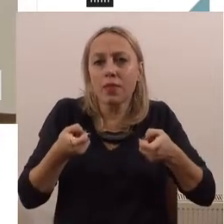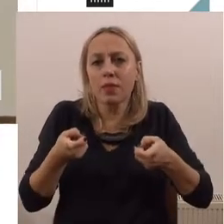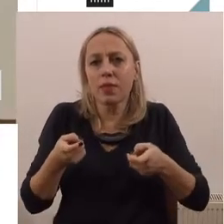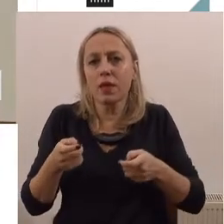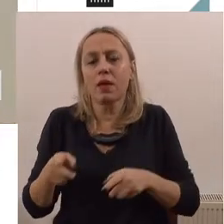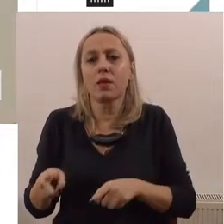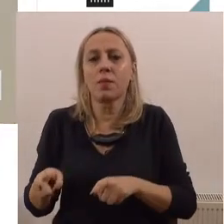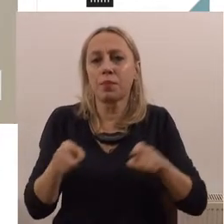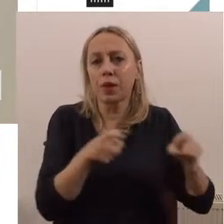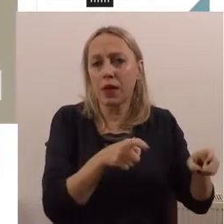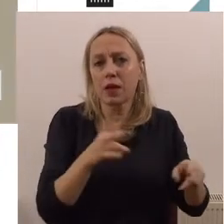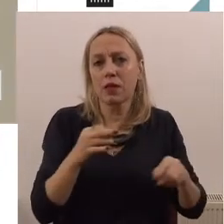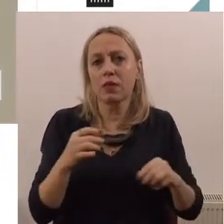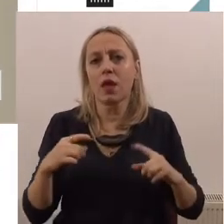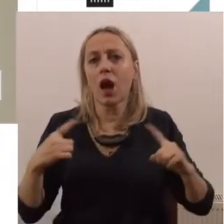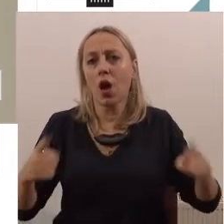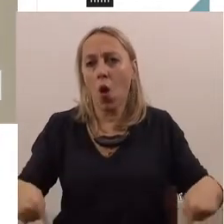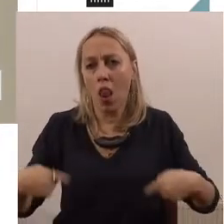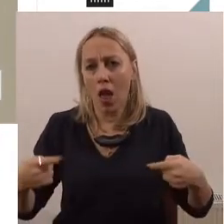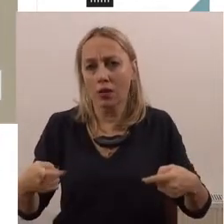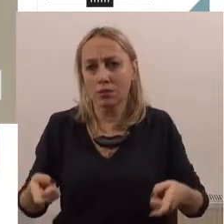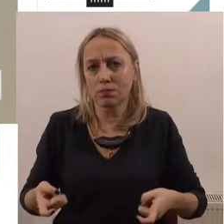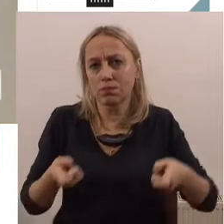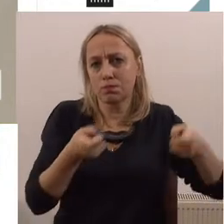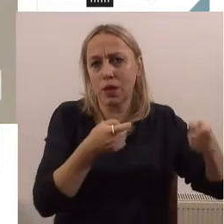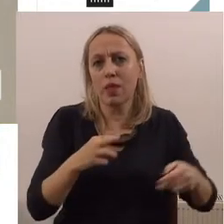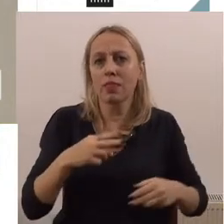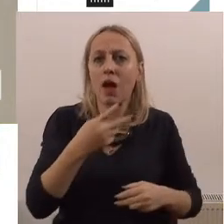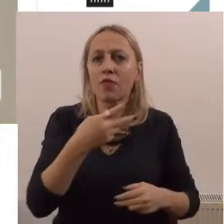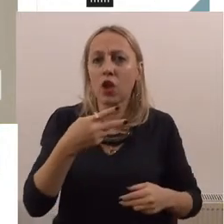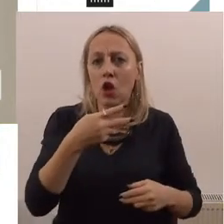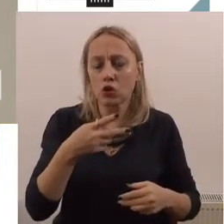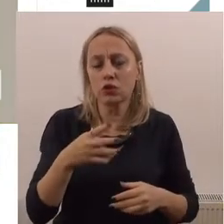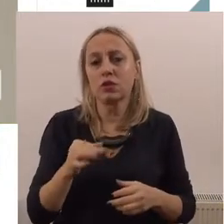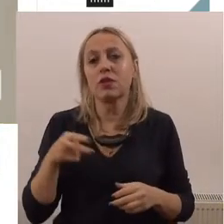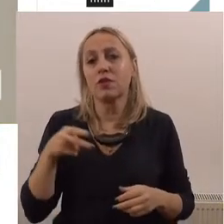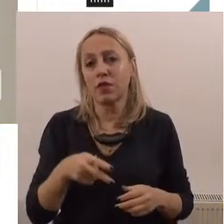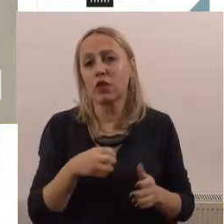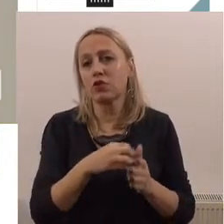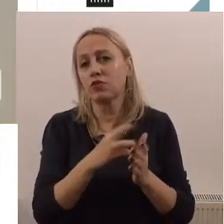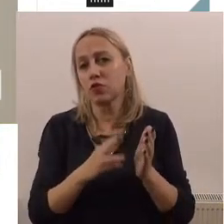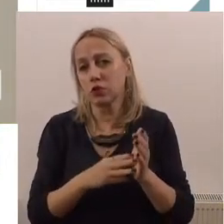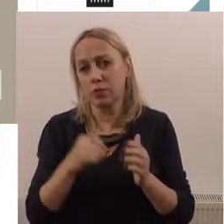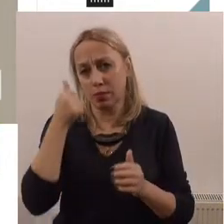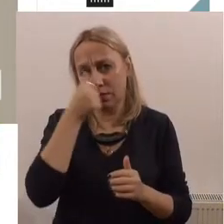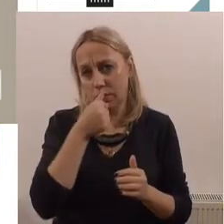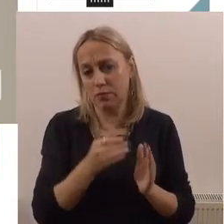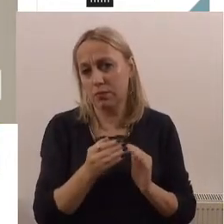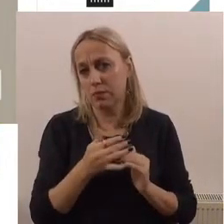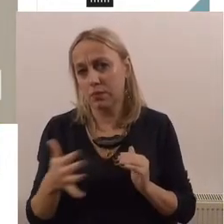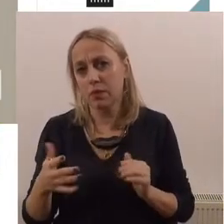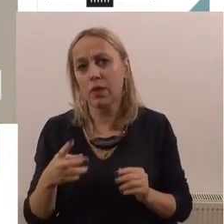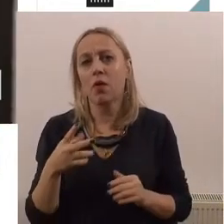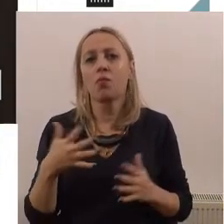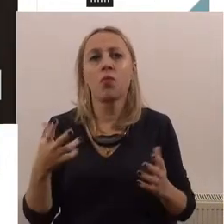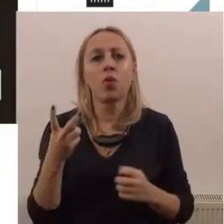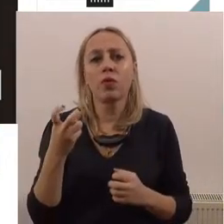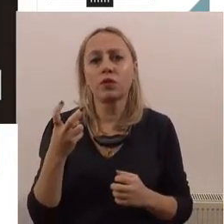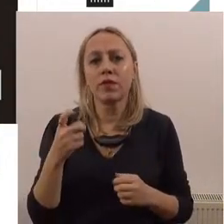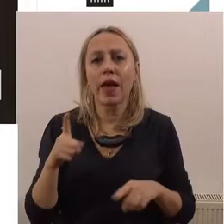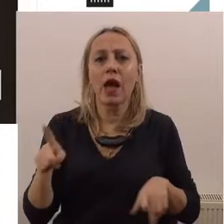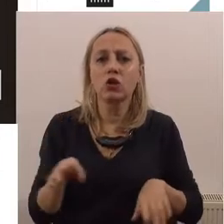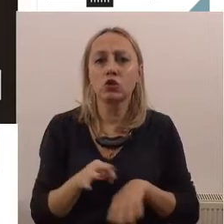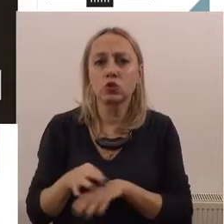in wheelchairs up to the second floor. Since 2018, there have been over